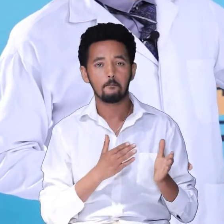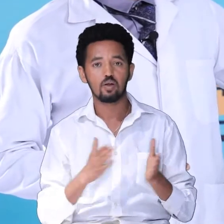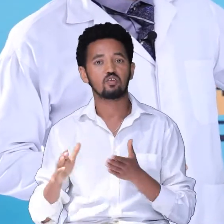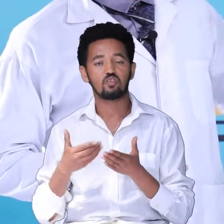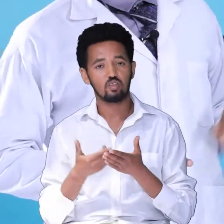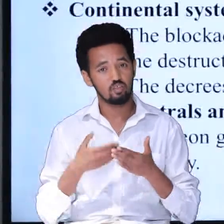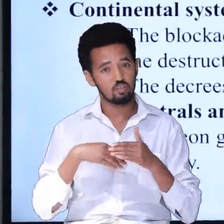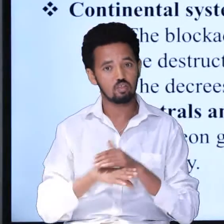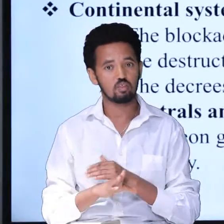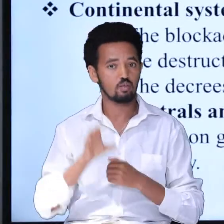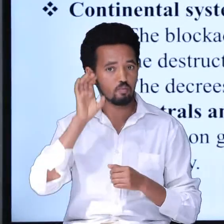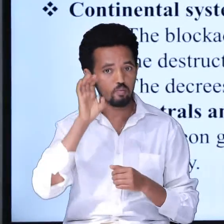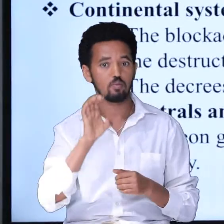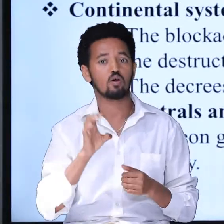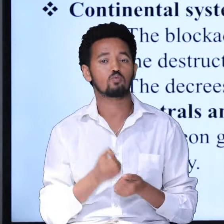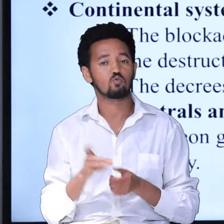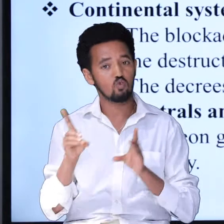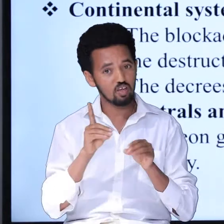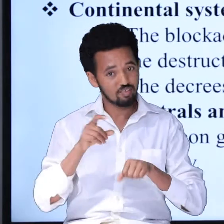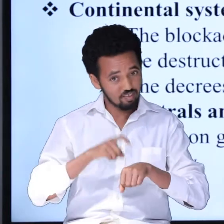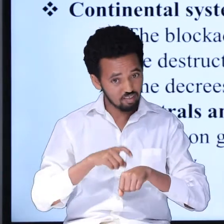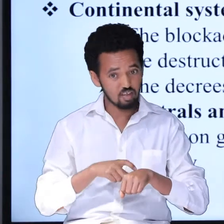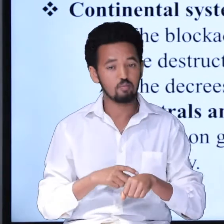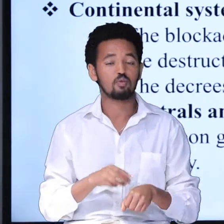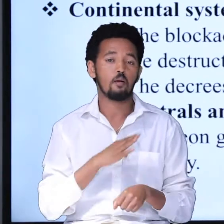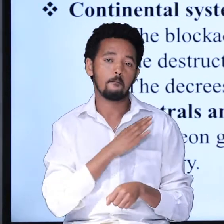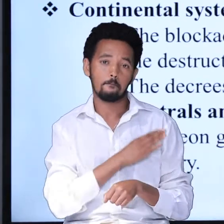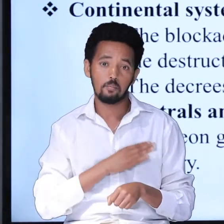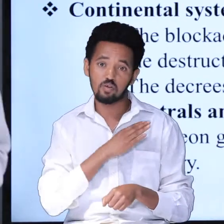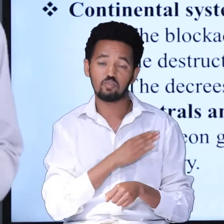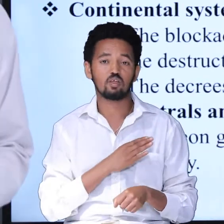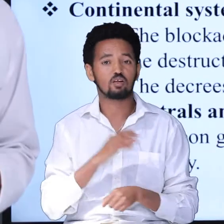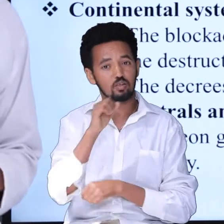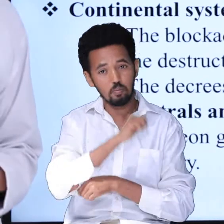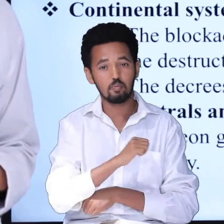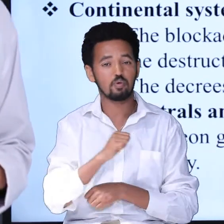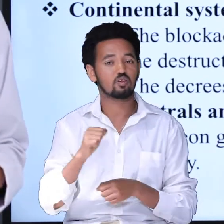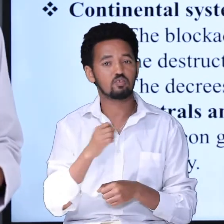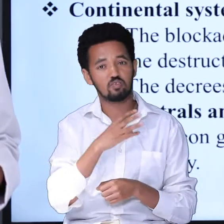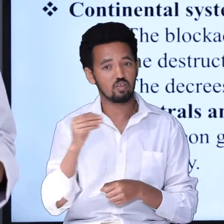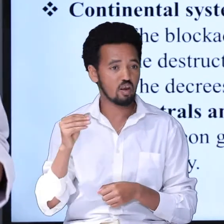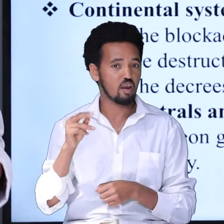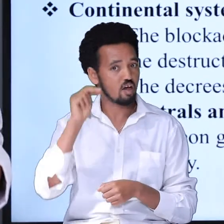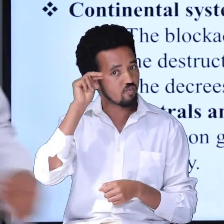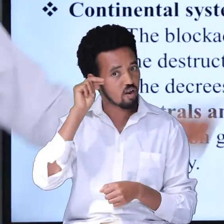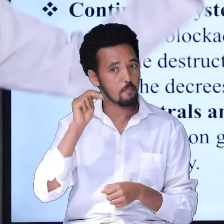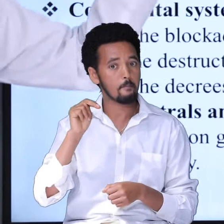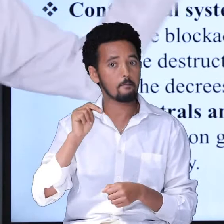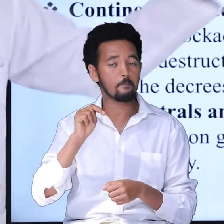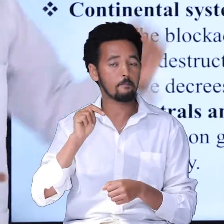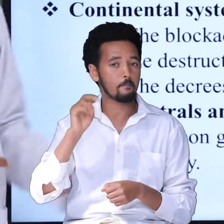in the naval power. During the time, Great Britain was superior in the naval power